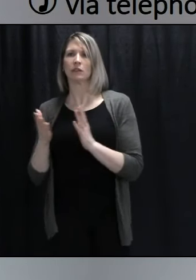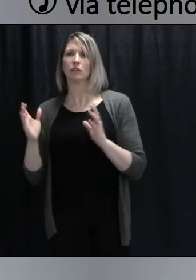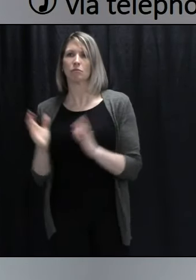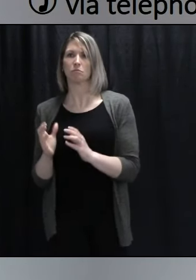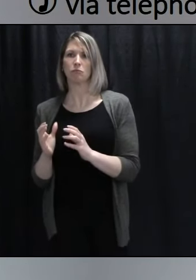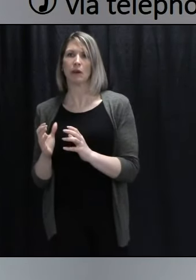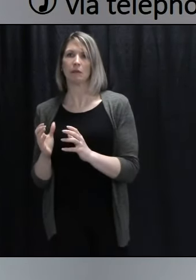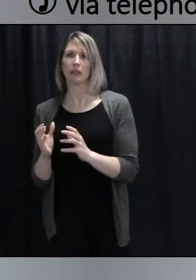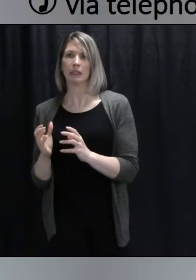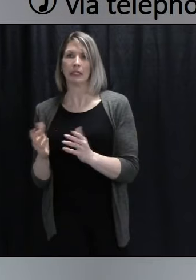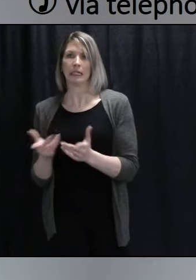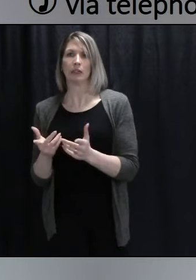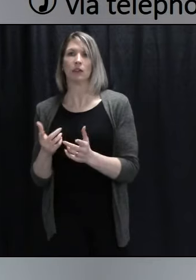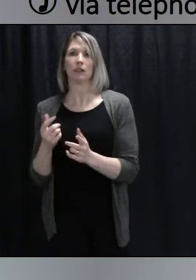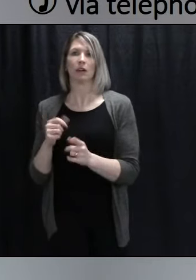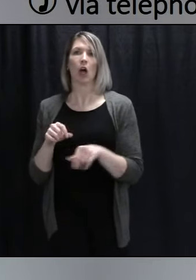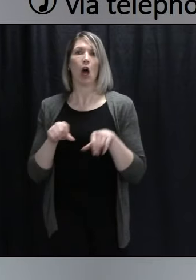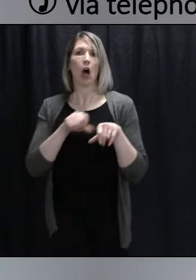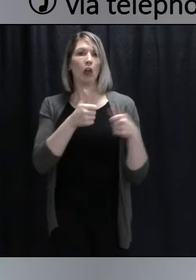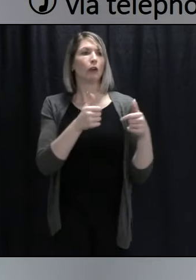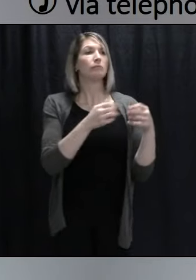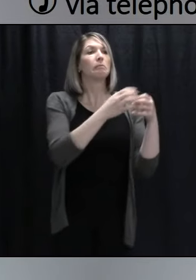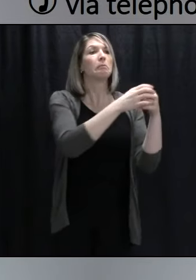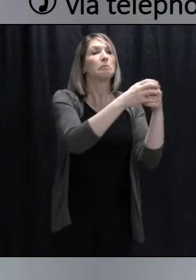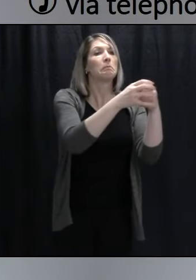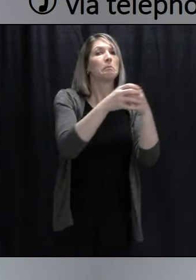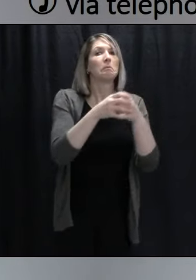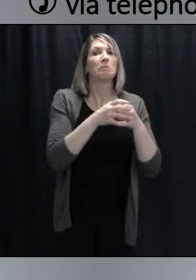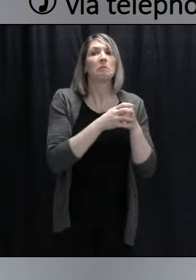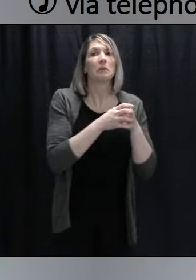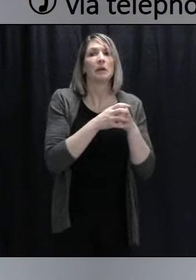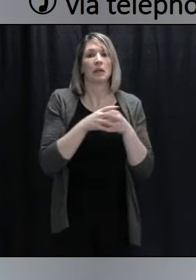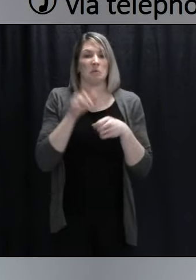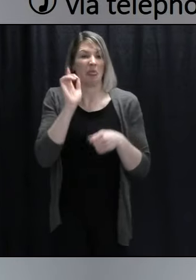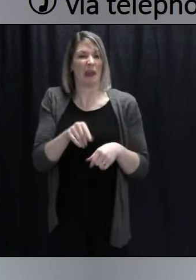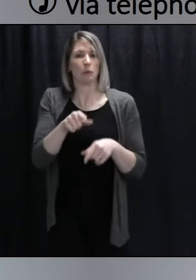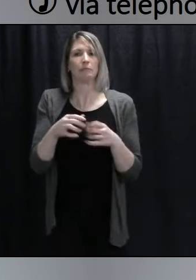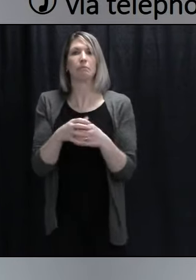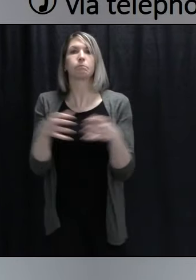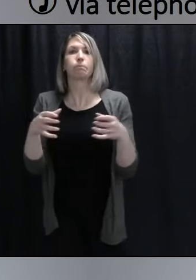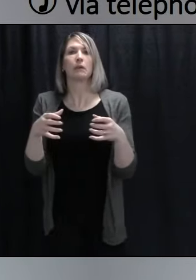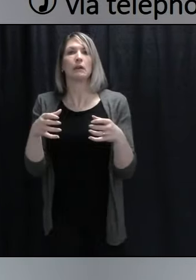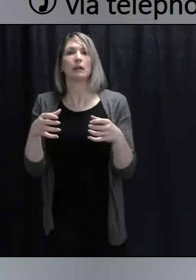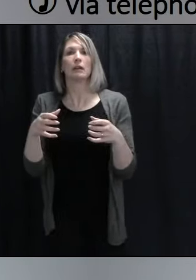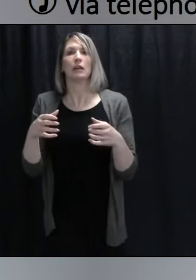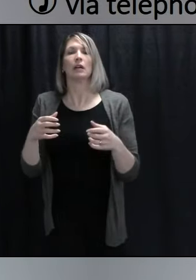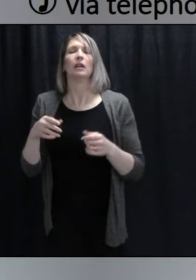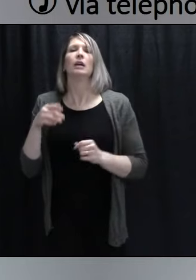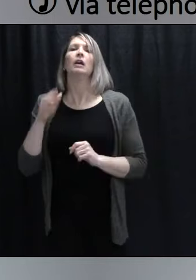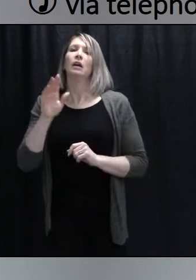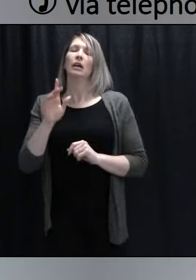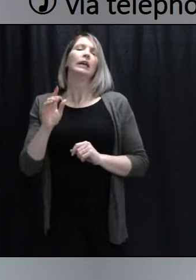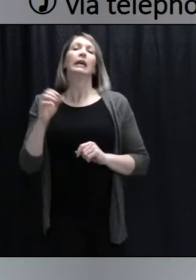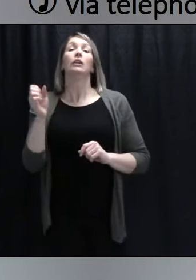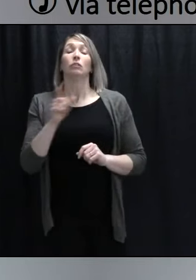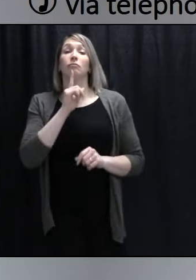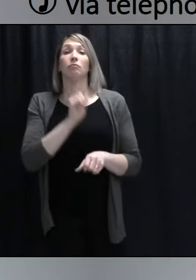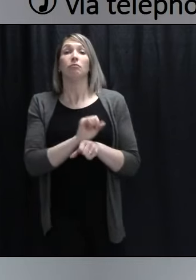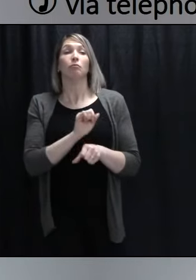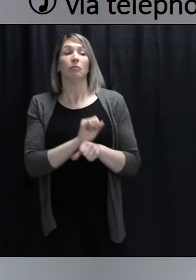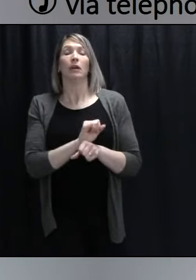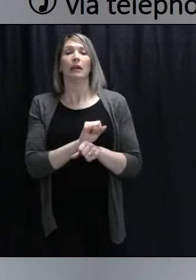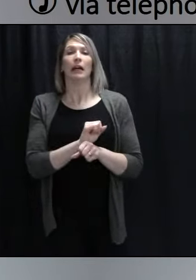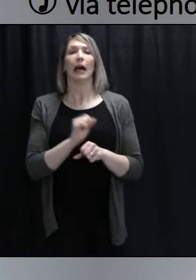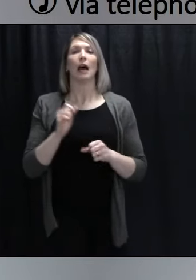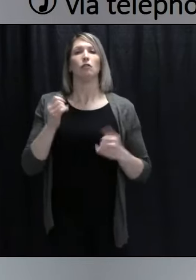for ICU beds per capita. If you look at our infrastructure, the 98 beds that we have compares